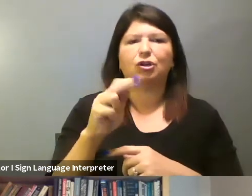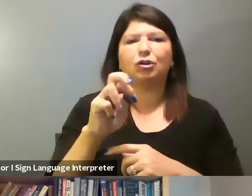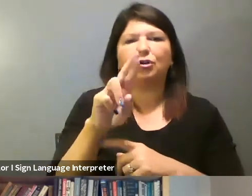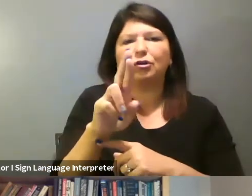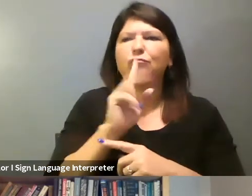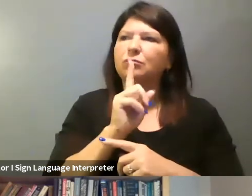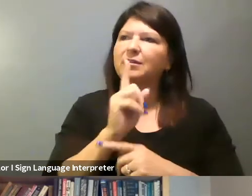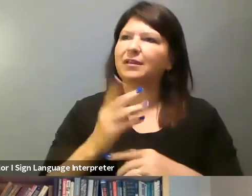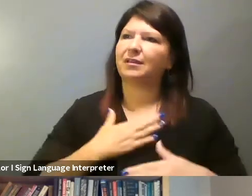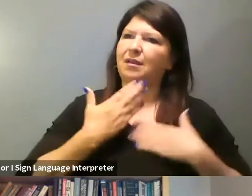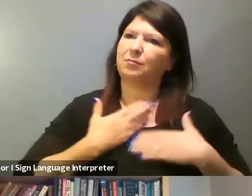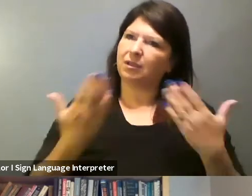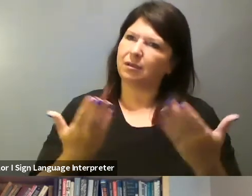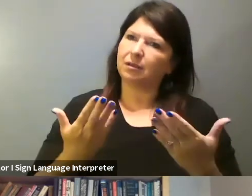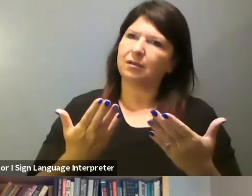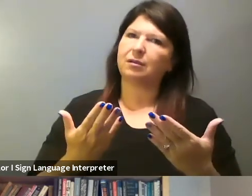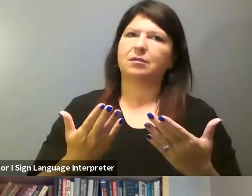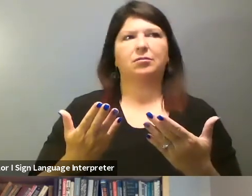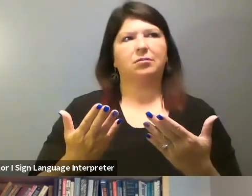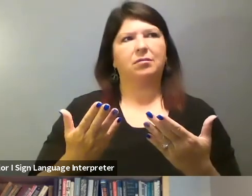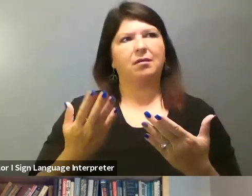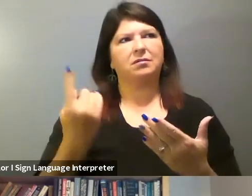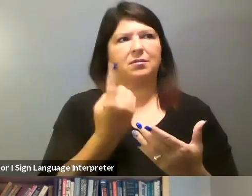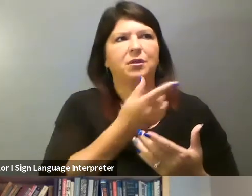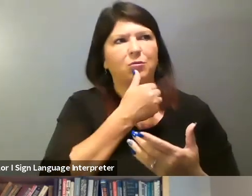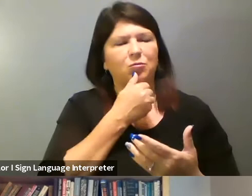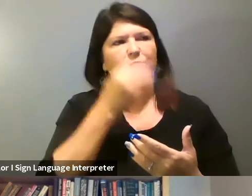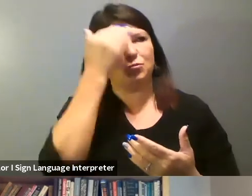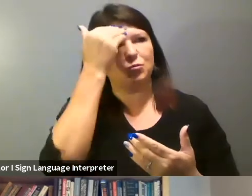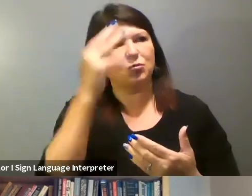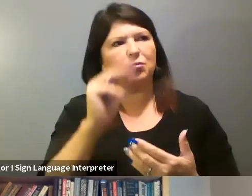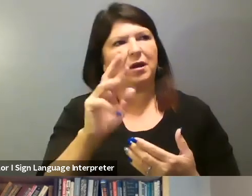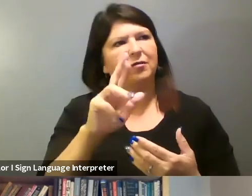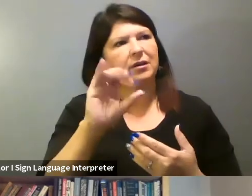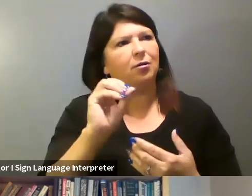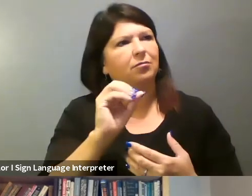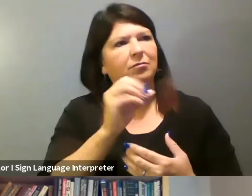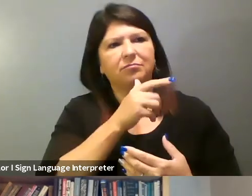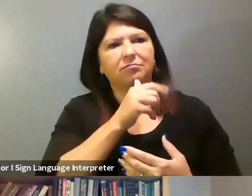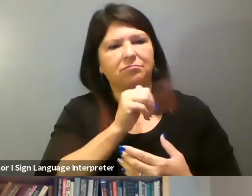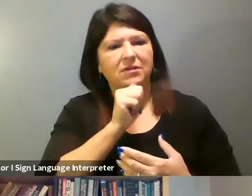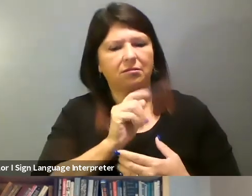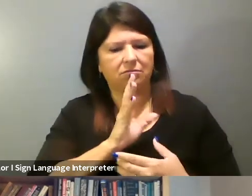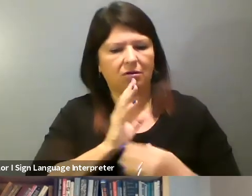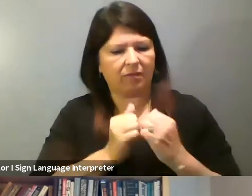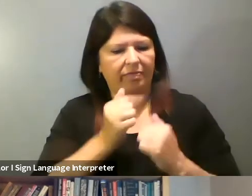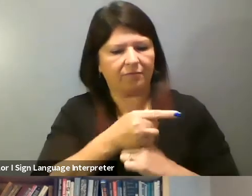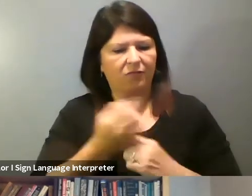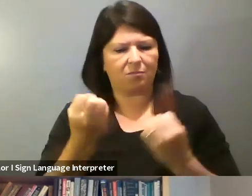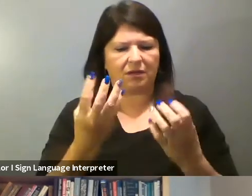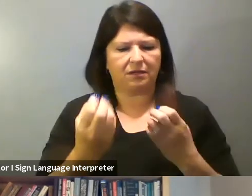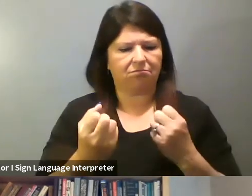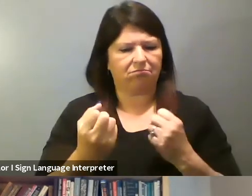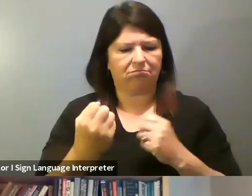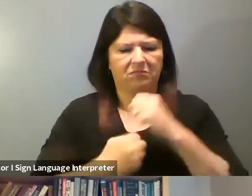related in connection to Mario, who he hadn't heard from in a couple decades. So it just kind of slowly happened, but